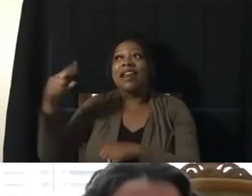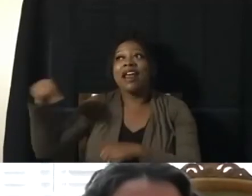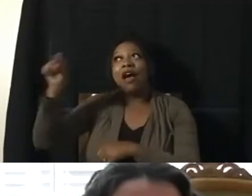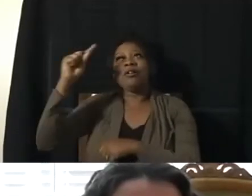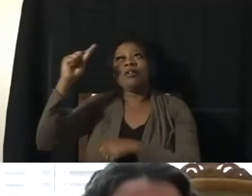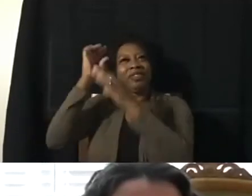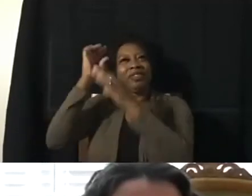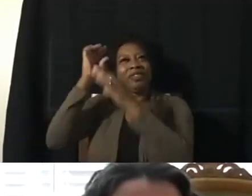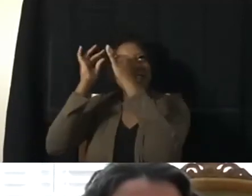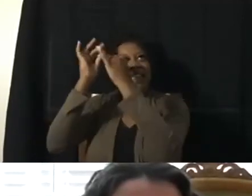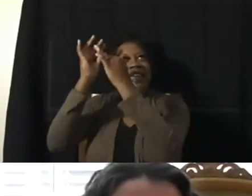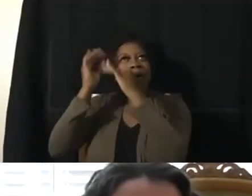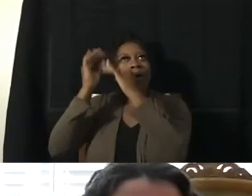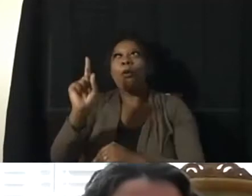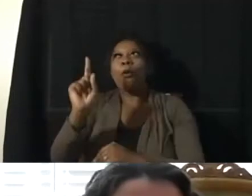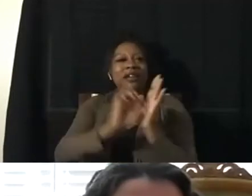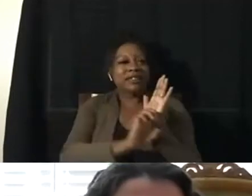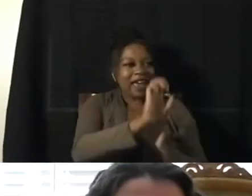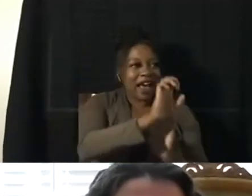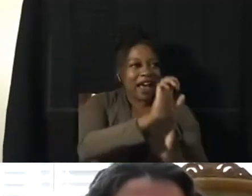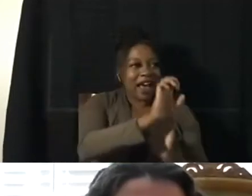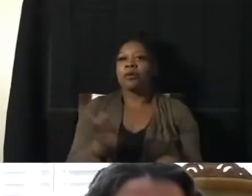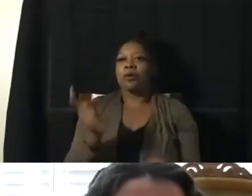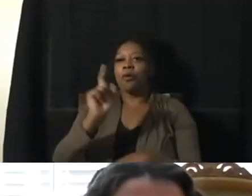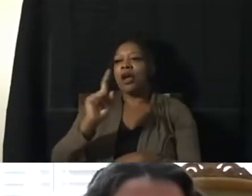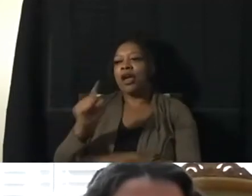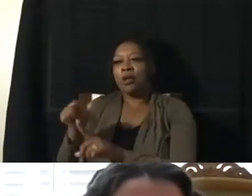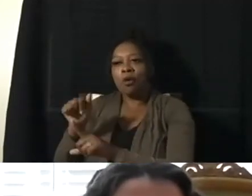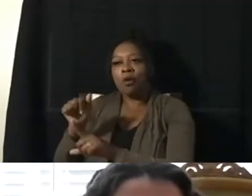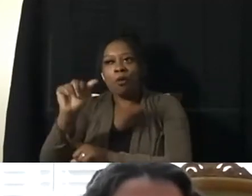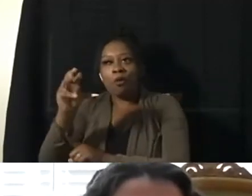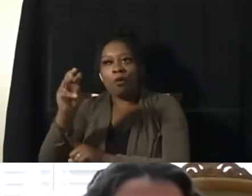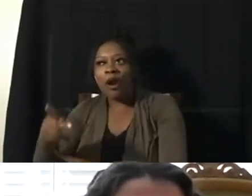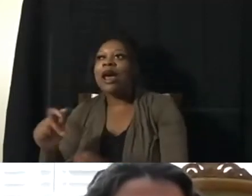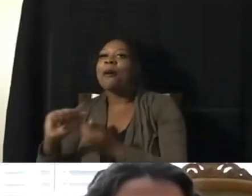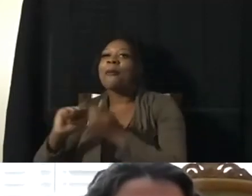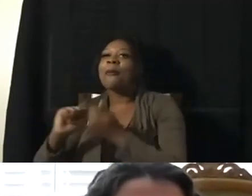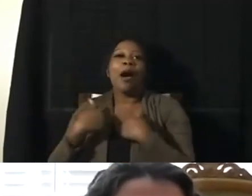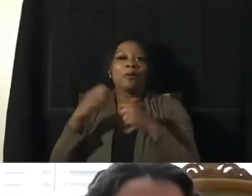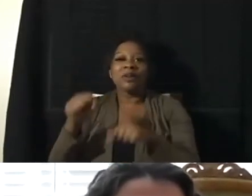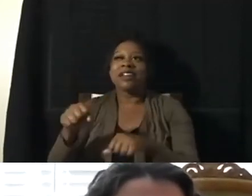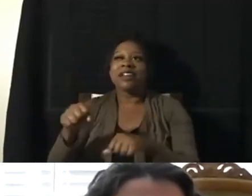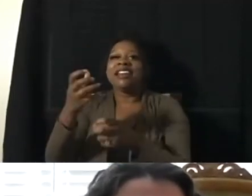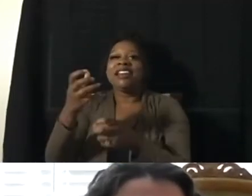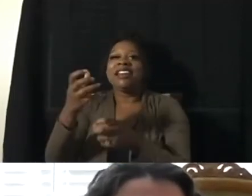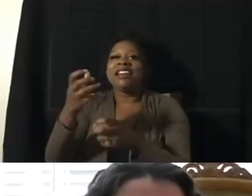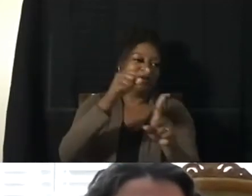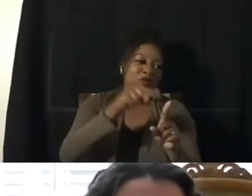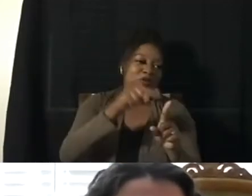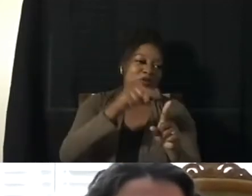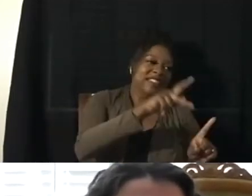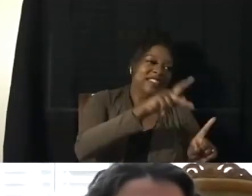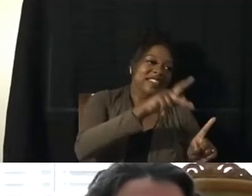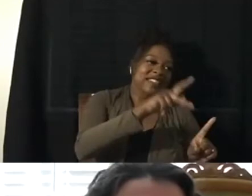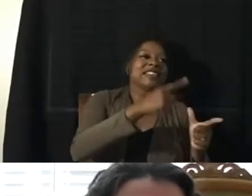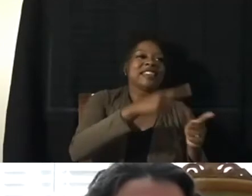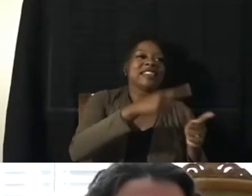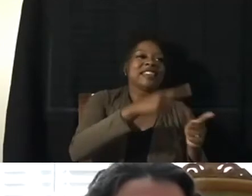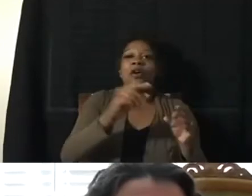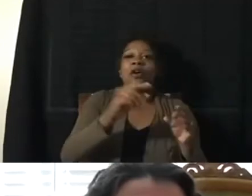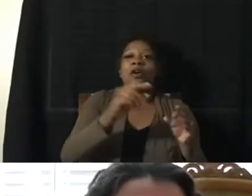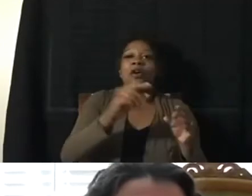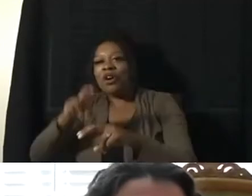the elevator? Where's the ramp? How can we get you up towards the desk and then move your chair out of the way? So I think it definitely made it